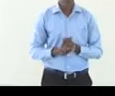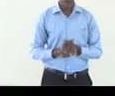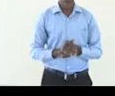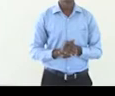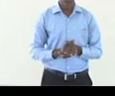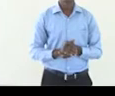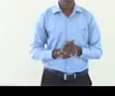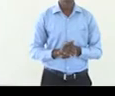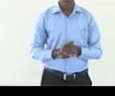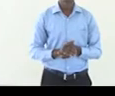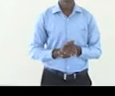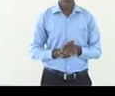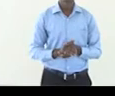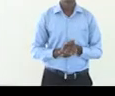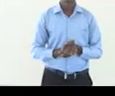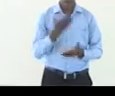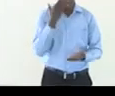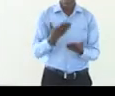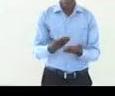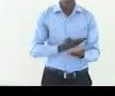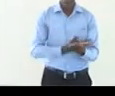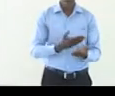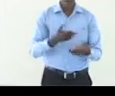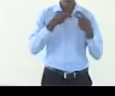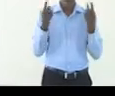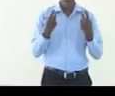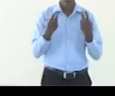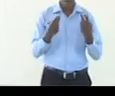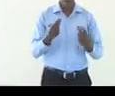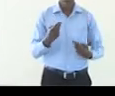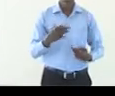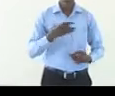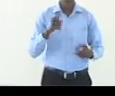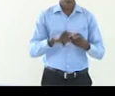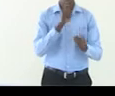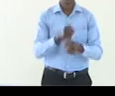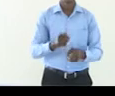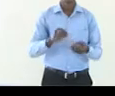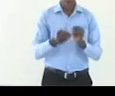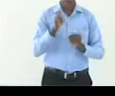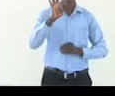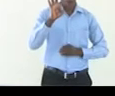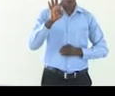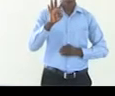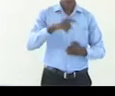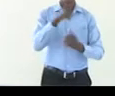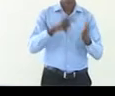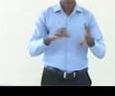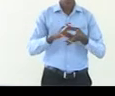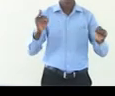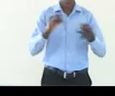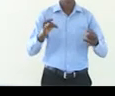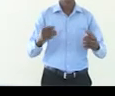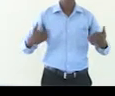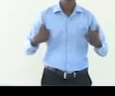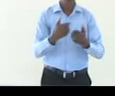Yes, Precious. Good morning, Father. Good morning. I'd like to answer question four. Yes. This statement